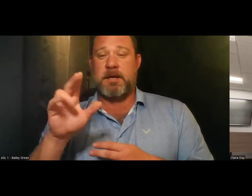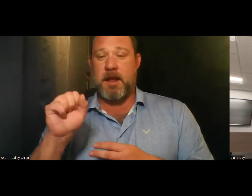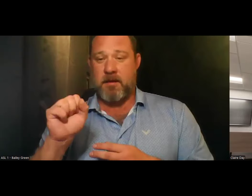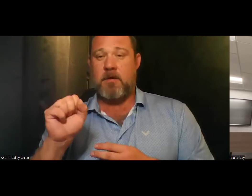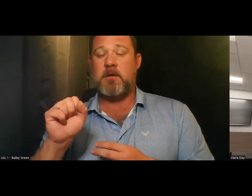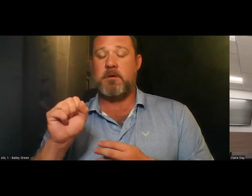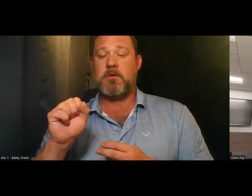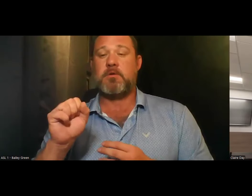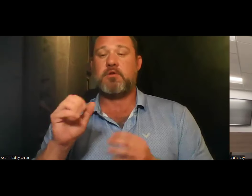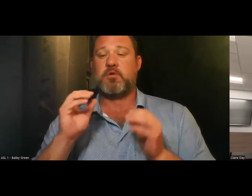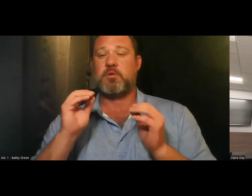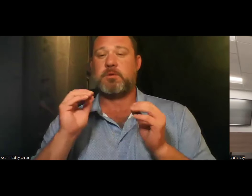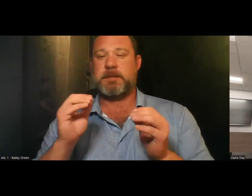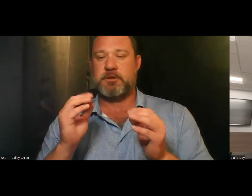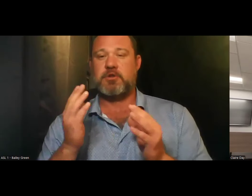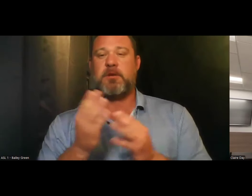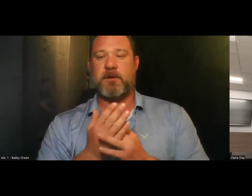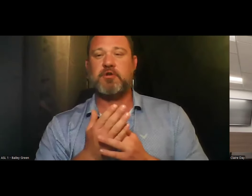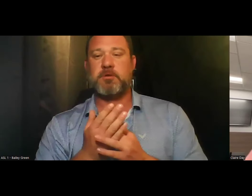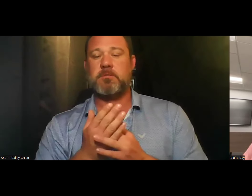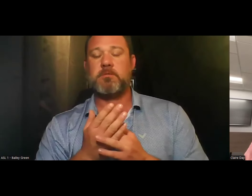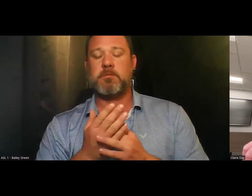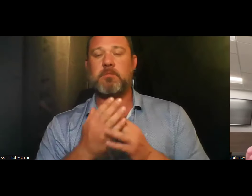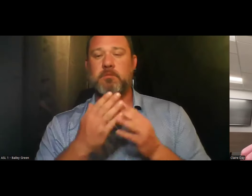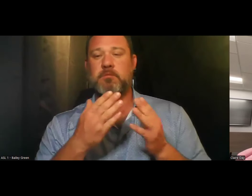these lifestyle interventions in a more